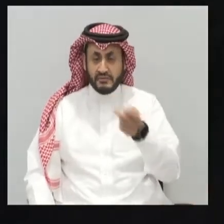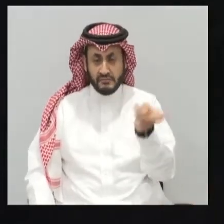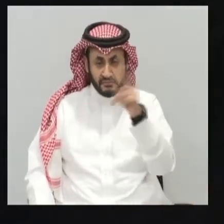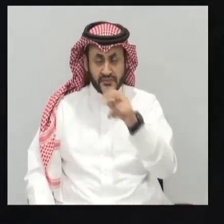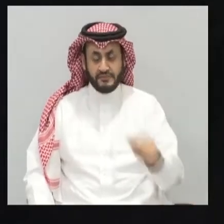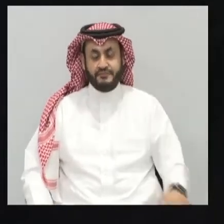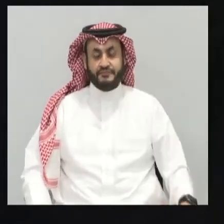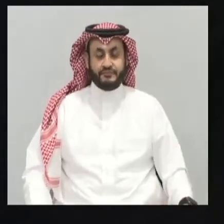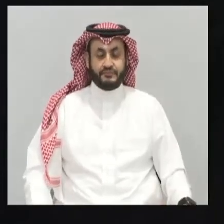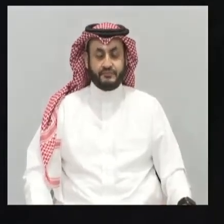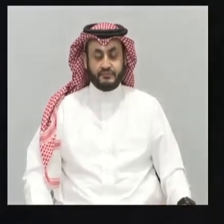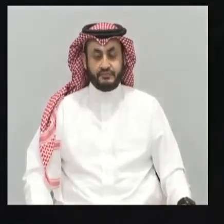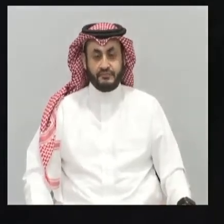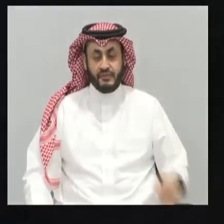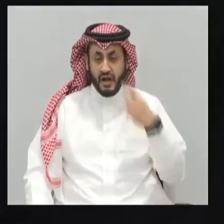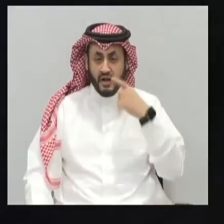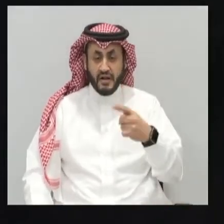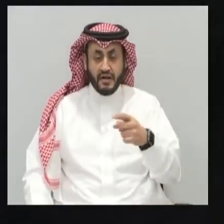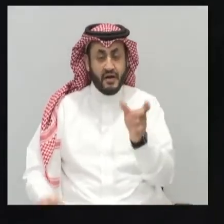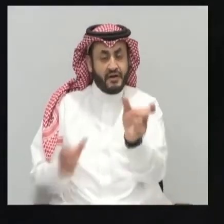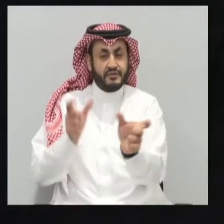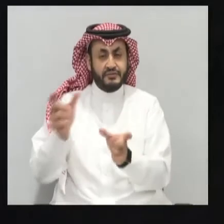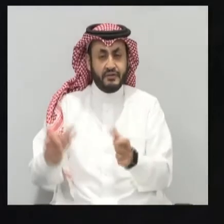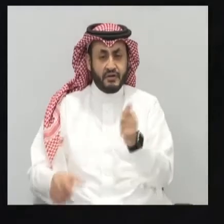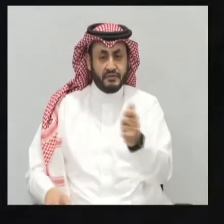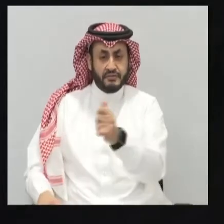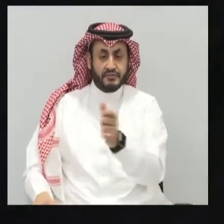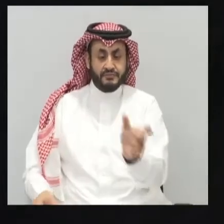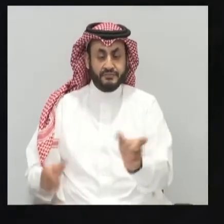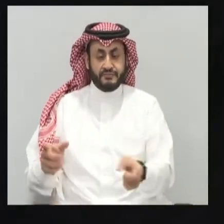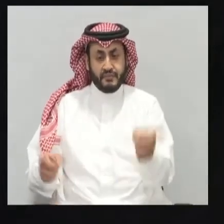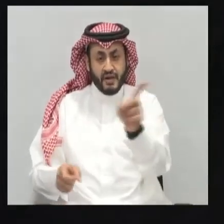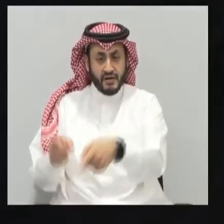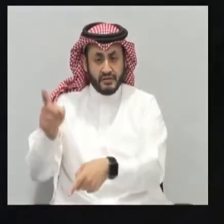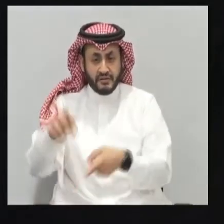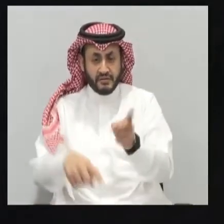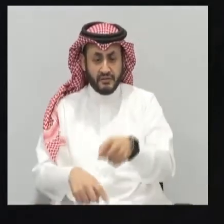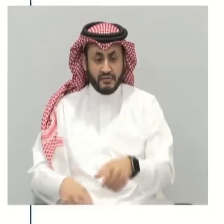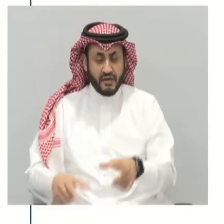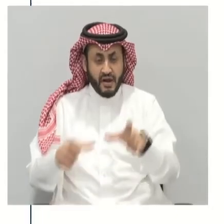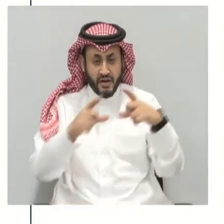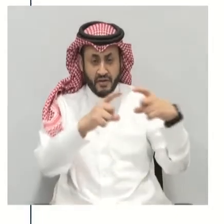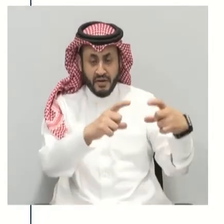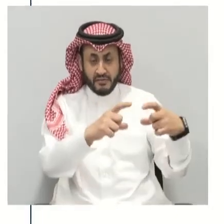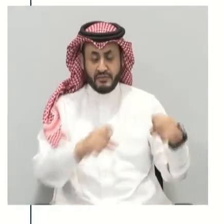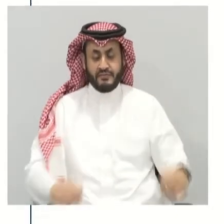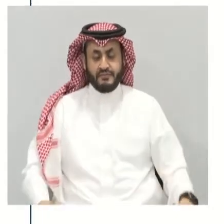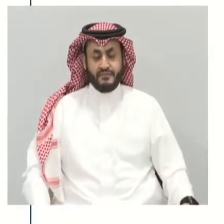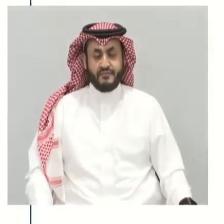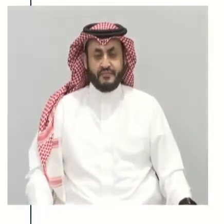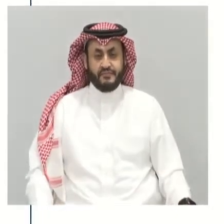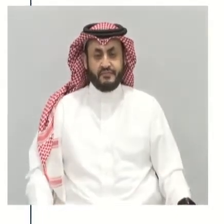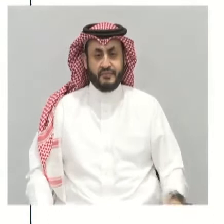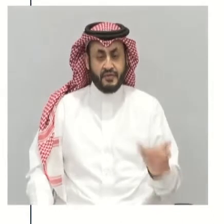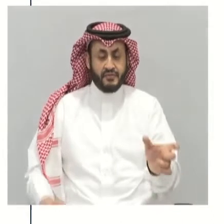it later. But here we have some vocabulary, and let's match this box for the box of